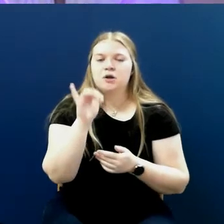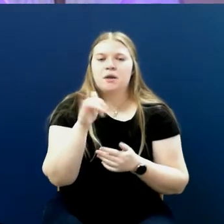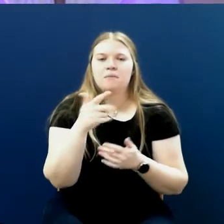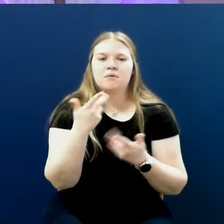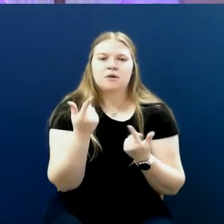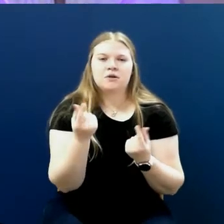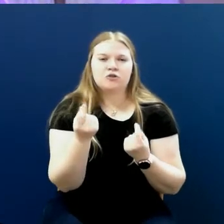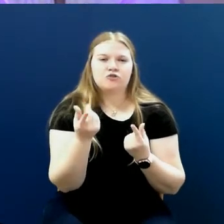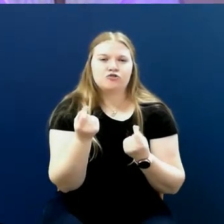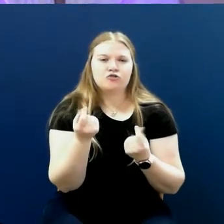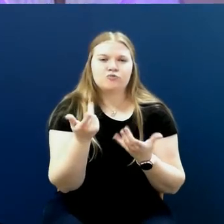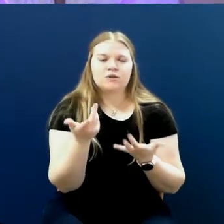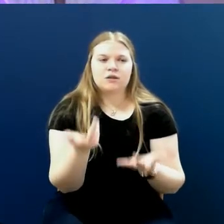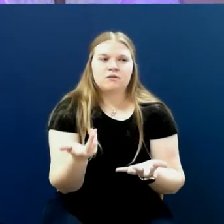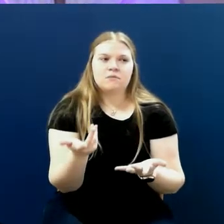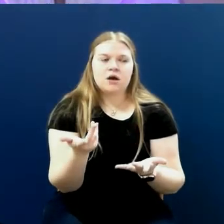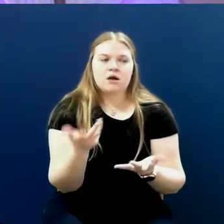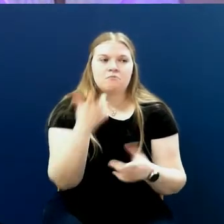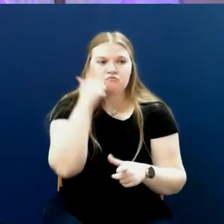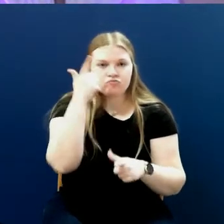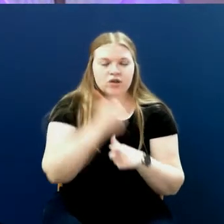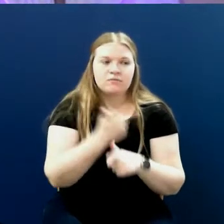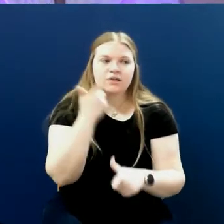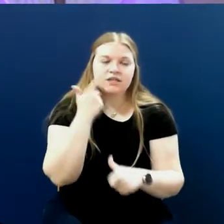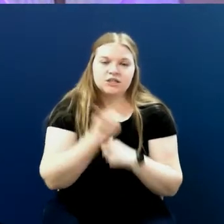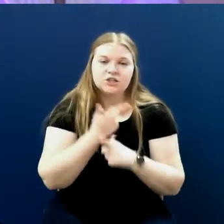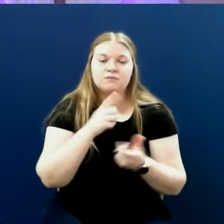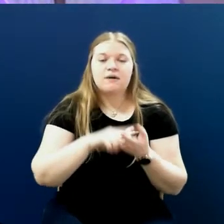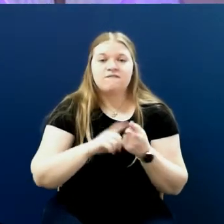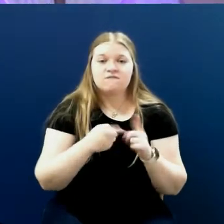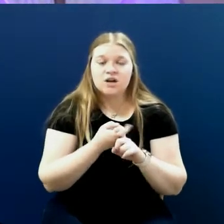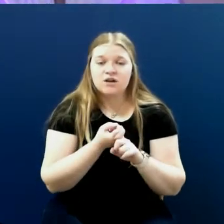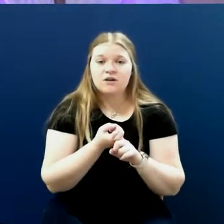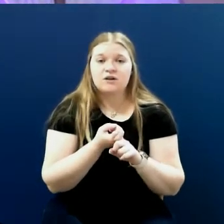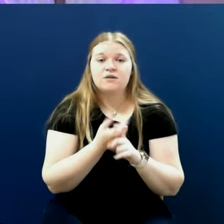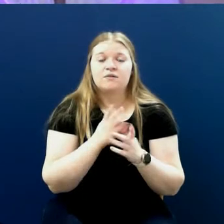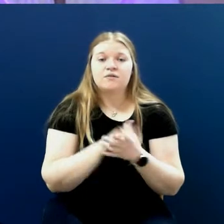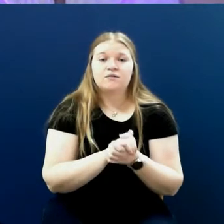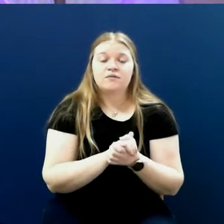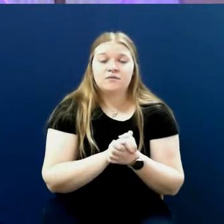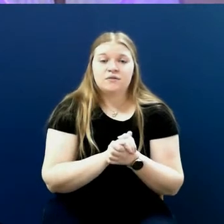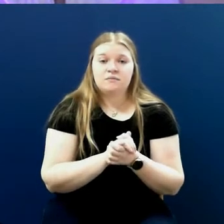I do with my brother, my sister, my friend, my ex-friend